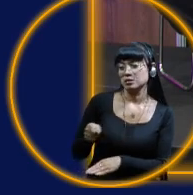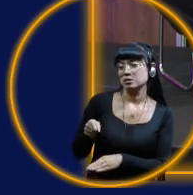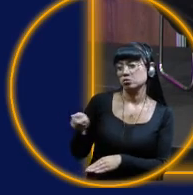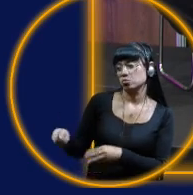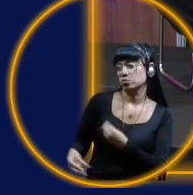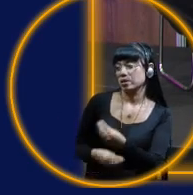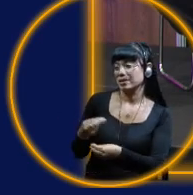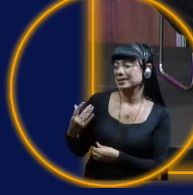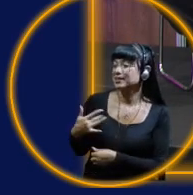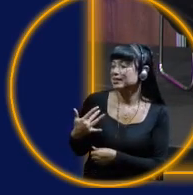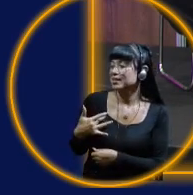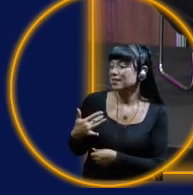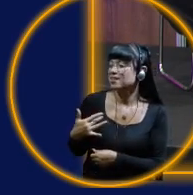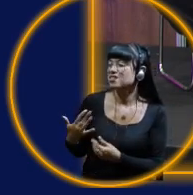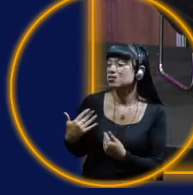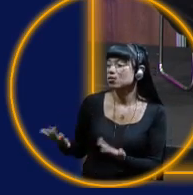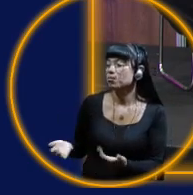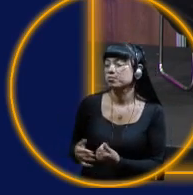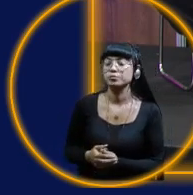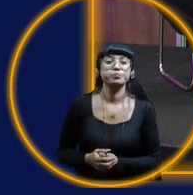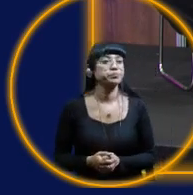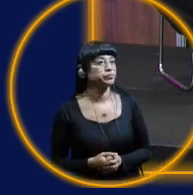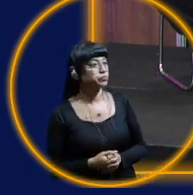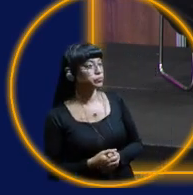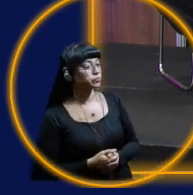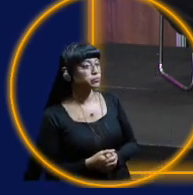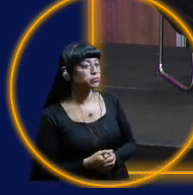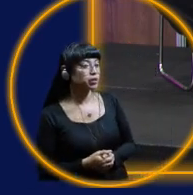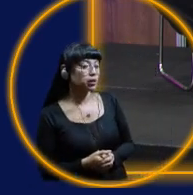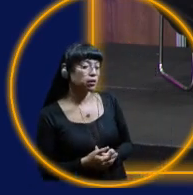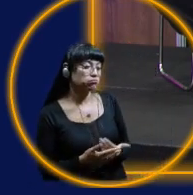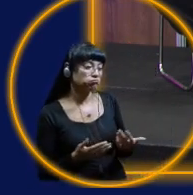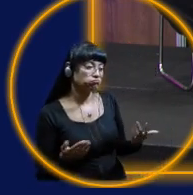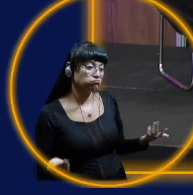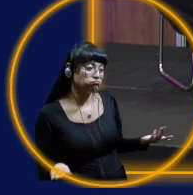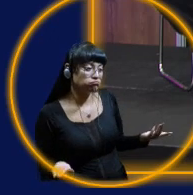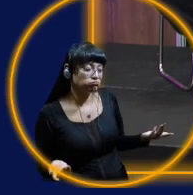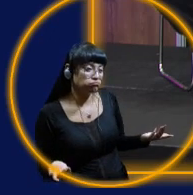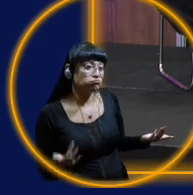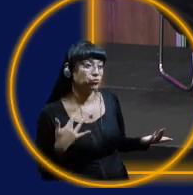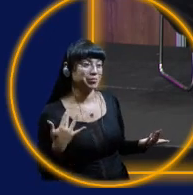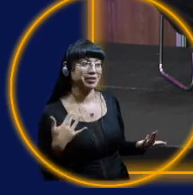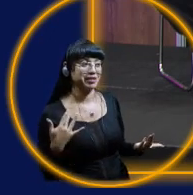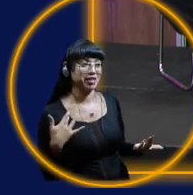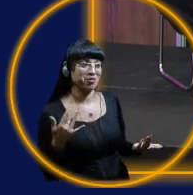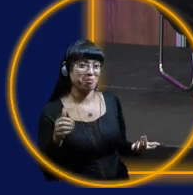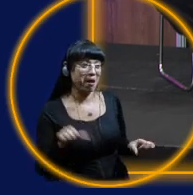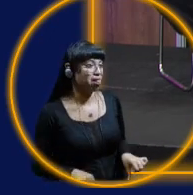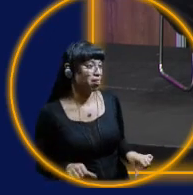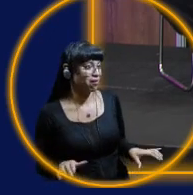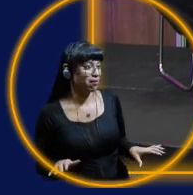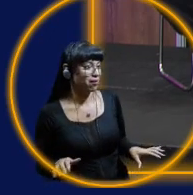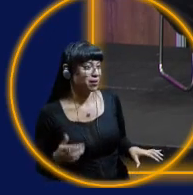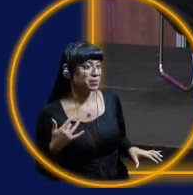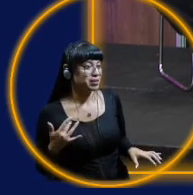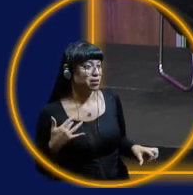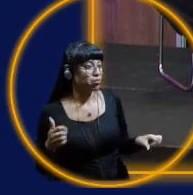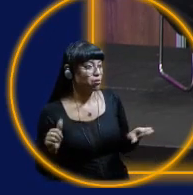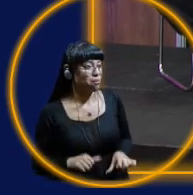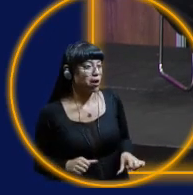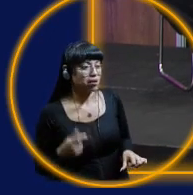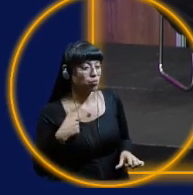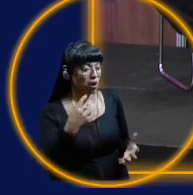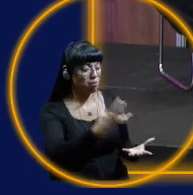feel? Oh, like a pile of bags. You feel like a need to get something out there in the